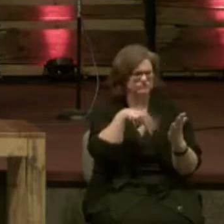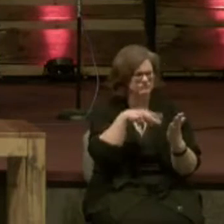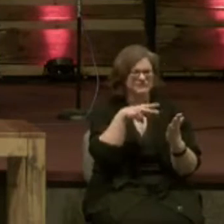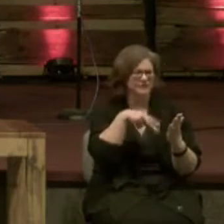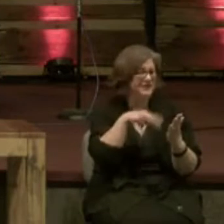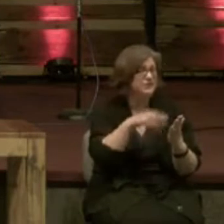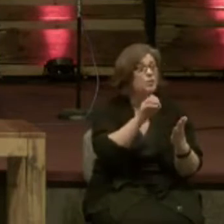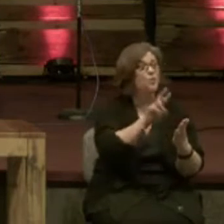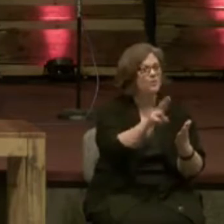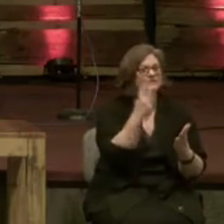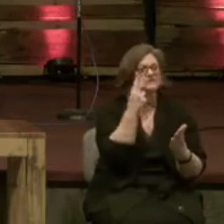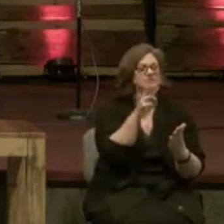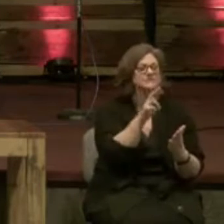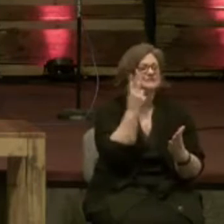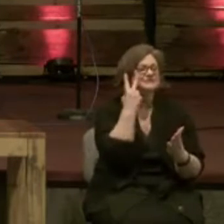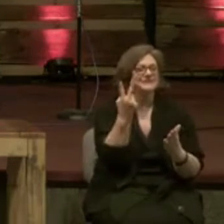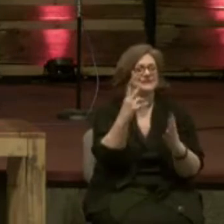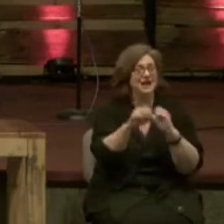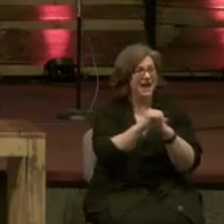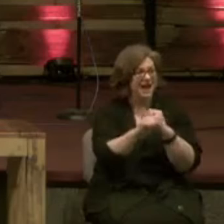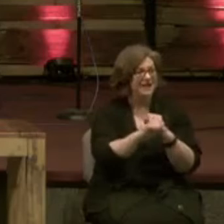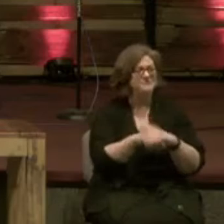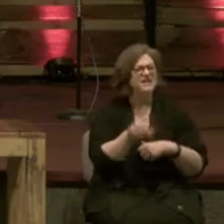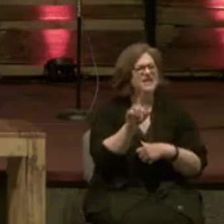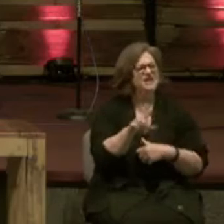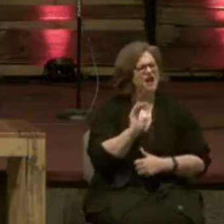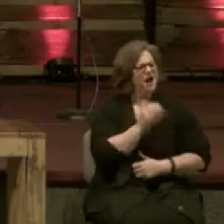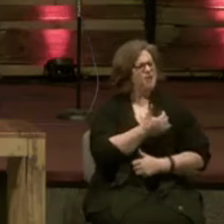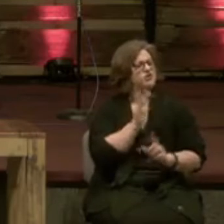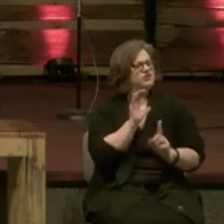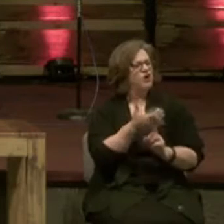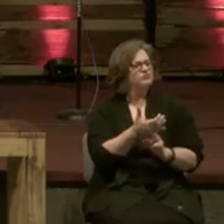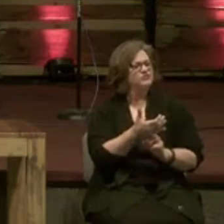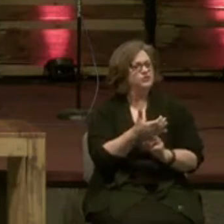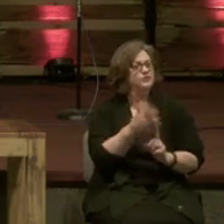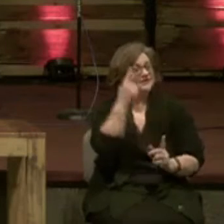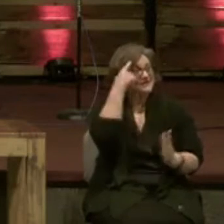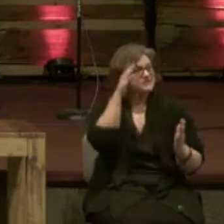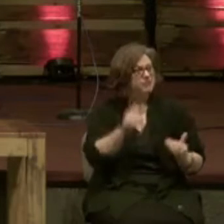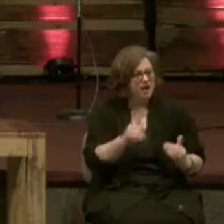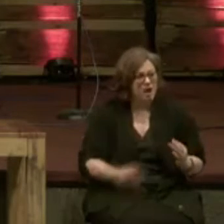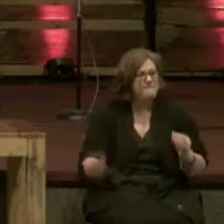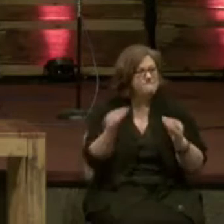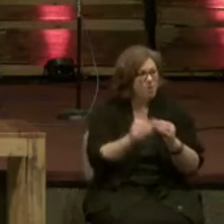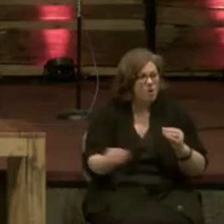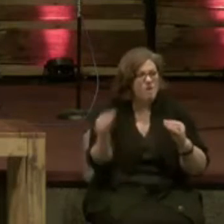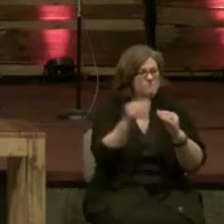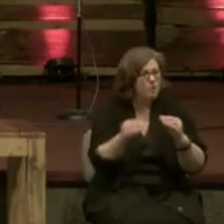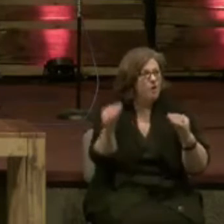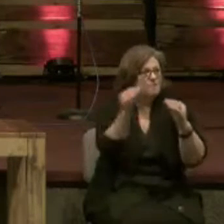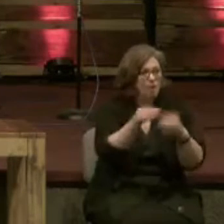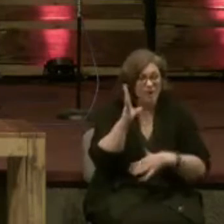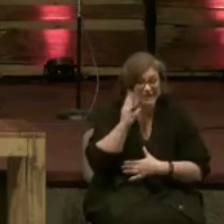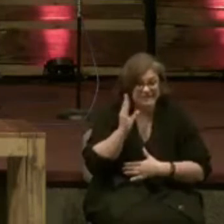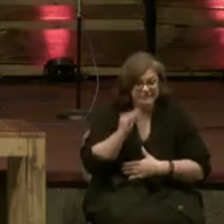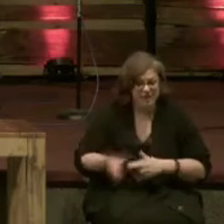more. And we live in a society that's about achieving more, experiencing more,